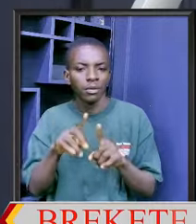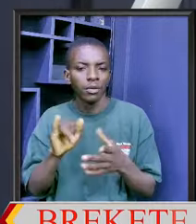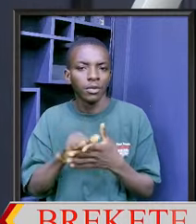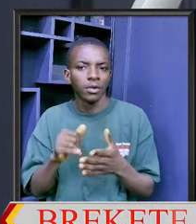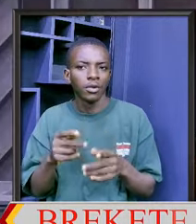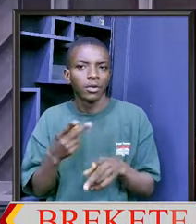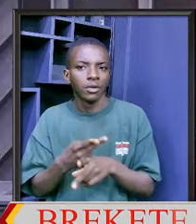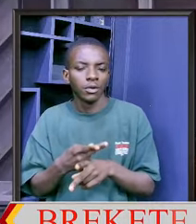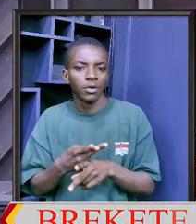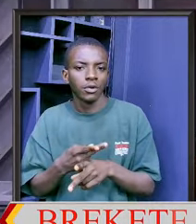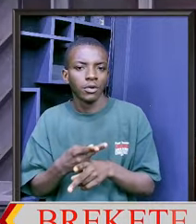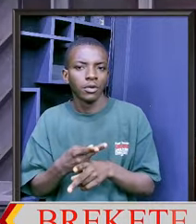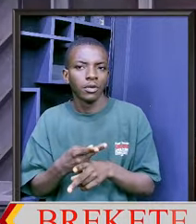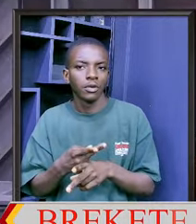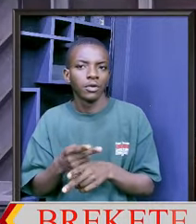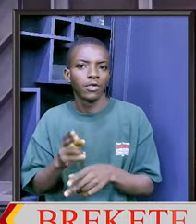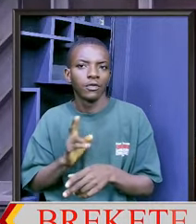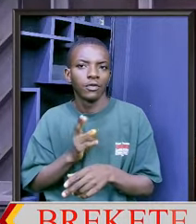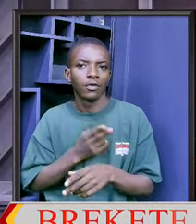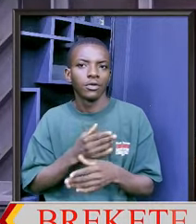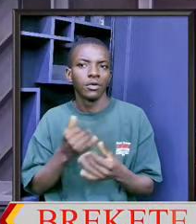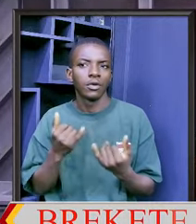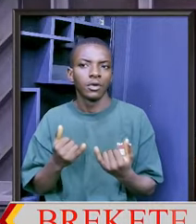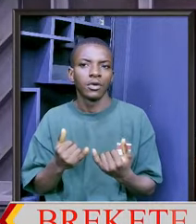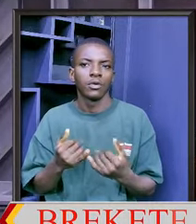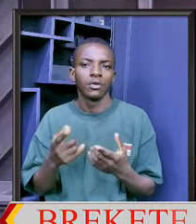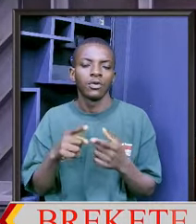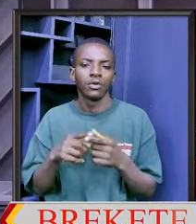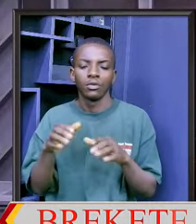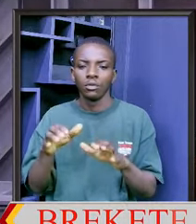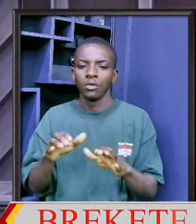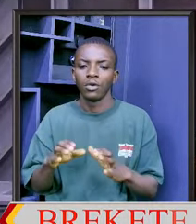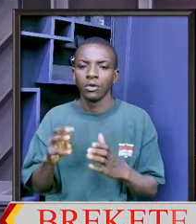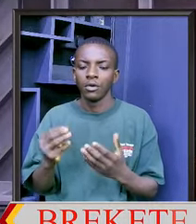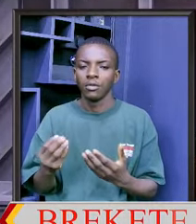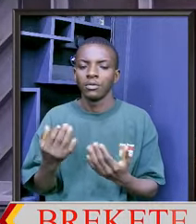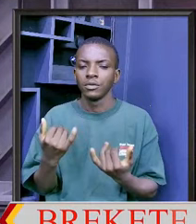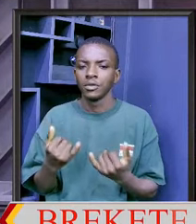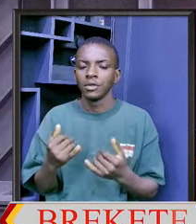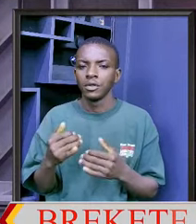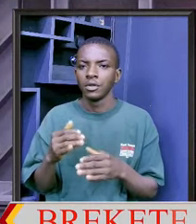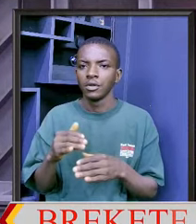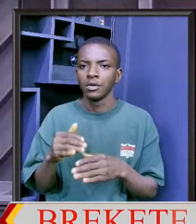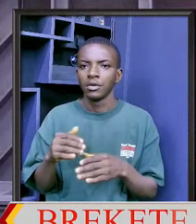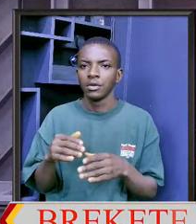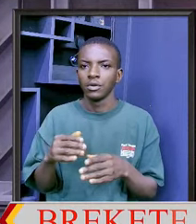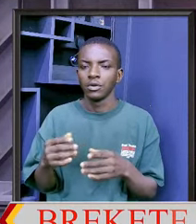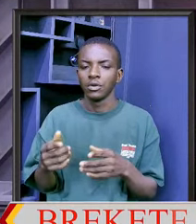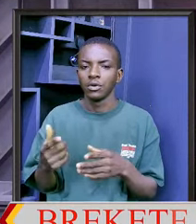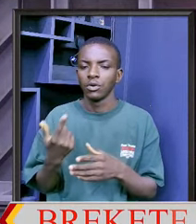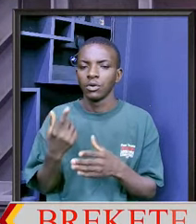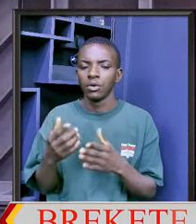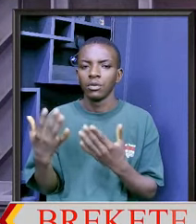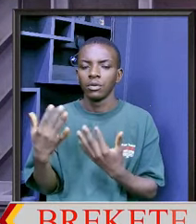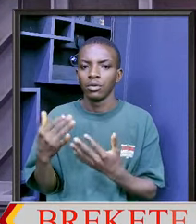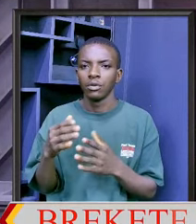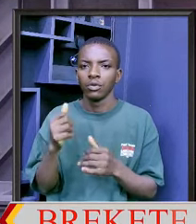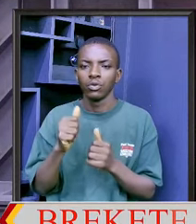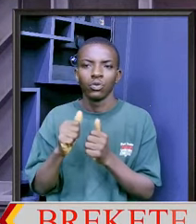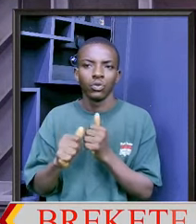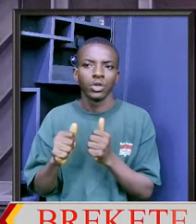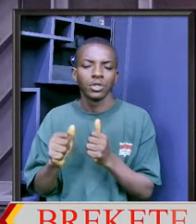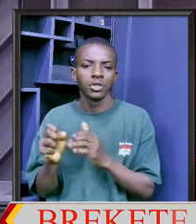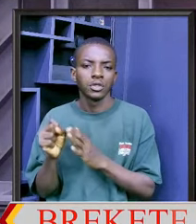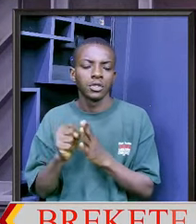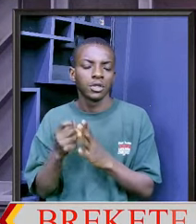one that taking care of us. So now we want to bury him, sir. I say we are my only hope, sir. Which my state